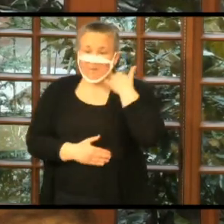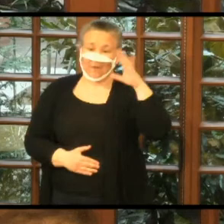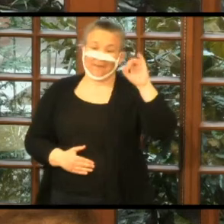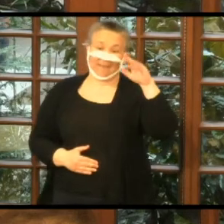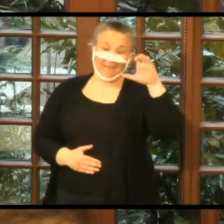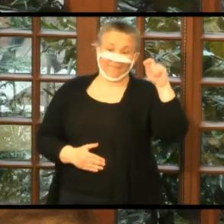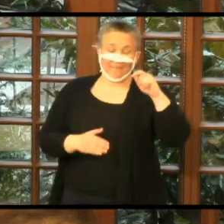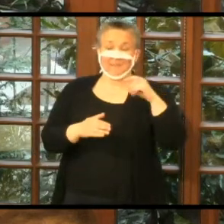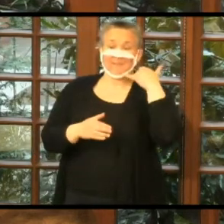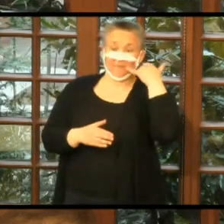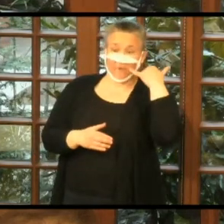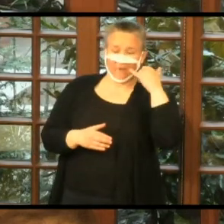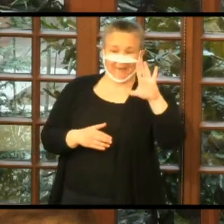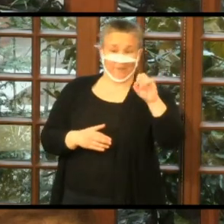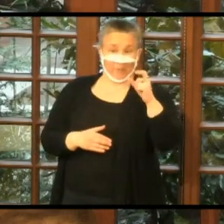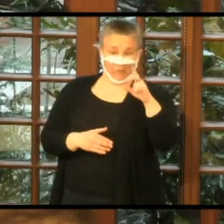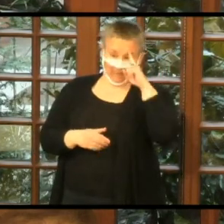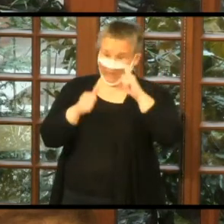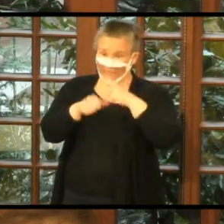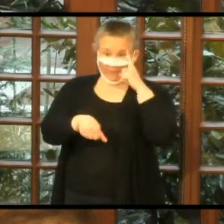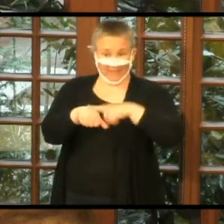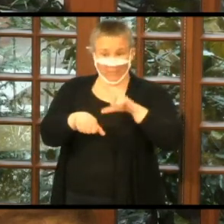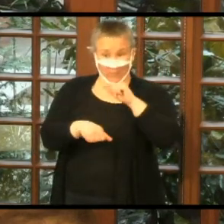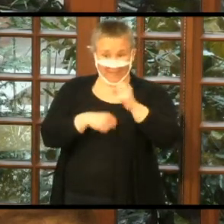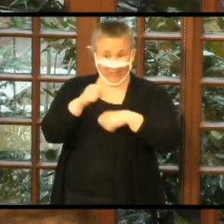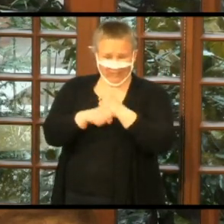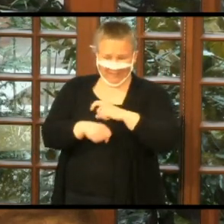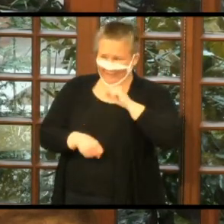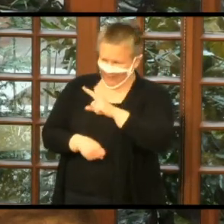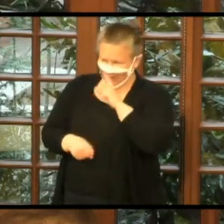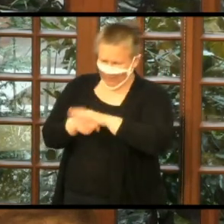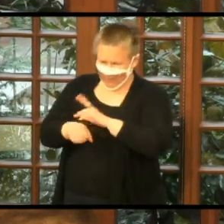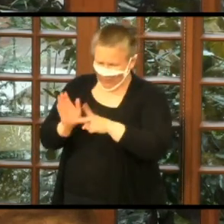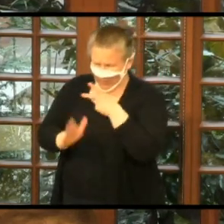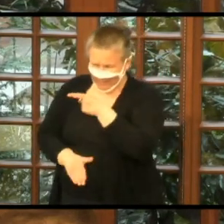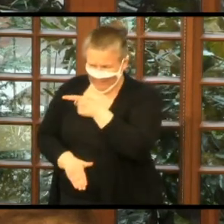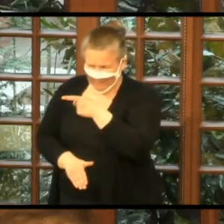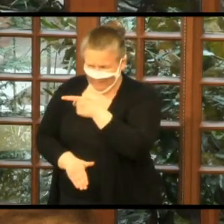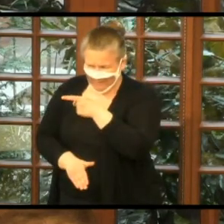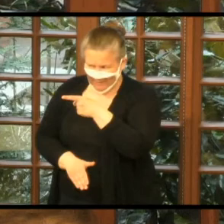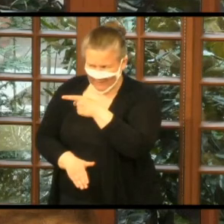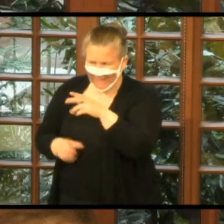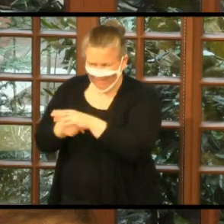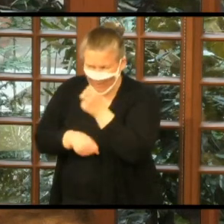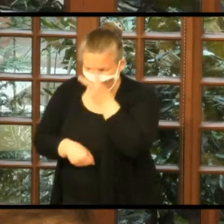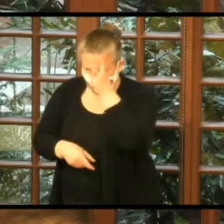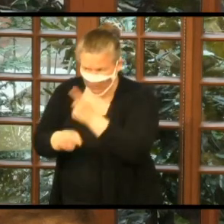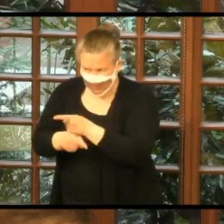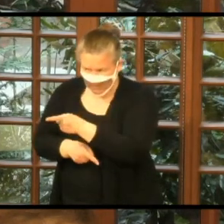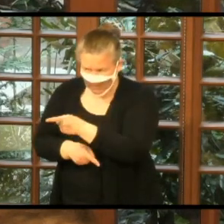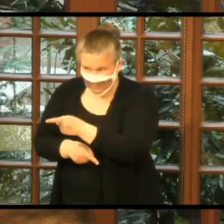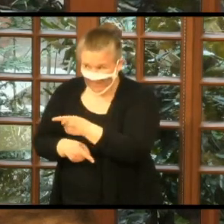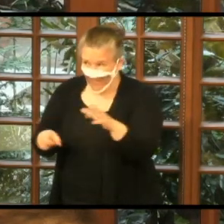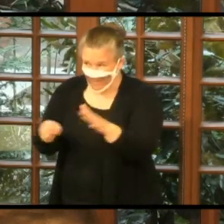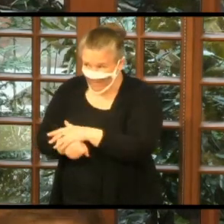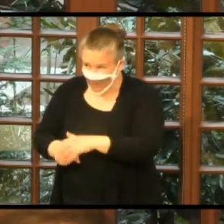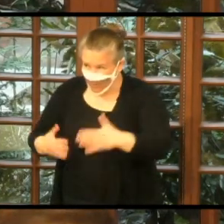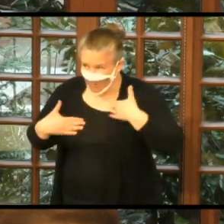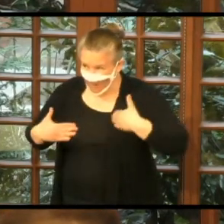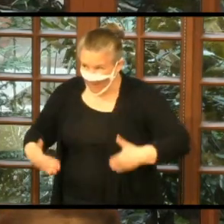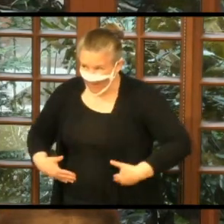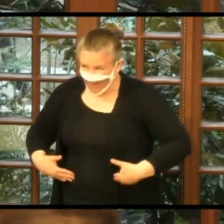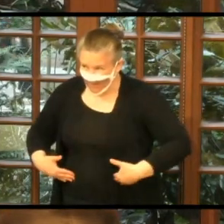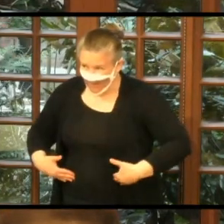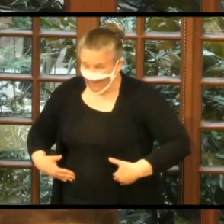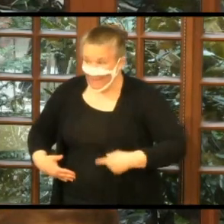phone, the butcher, for the first time in 20 years, asked him to confirm twice. A full goat, right? The whole animal? You want the neck